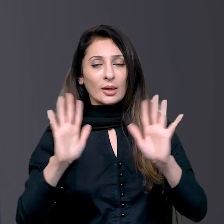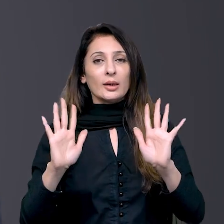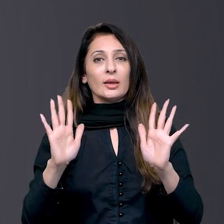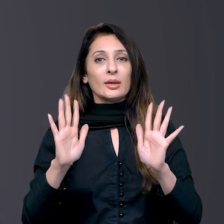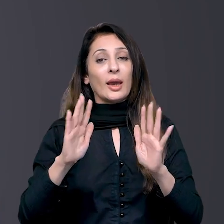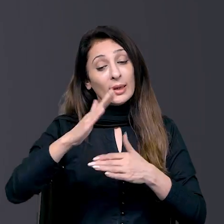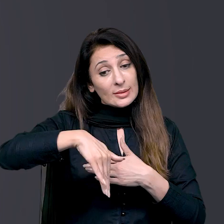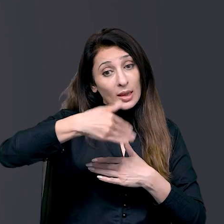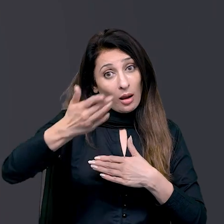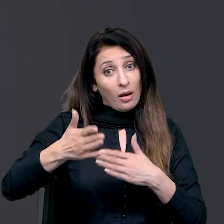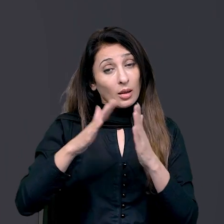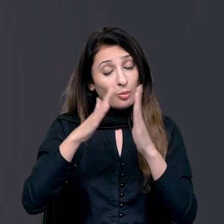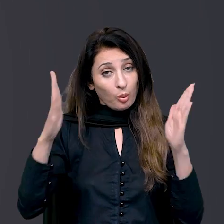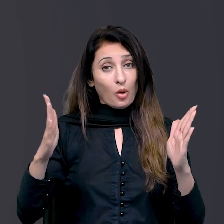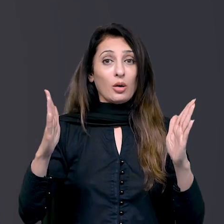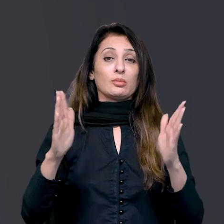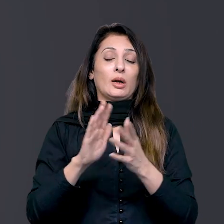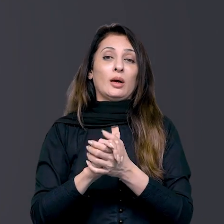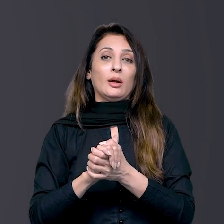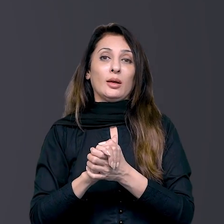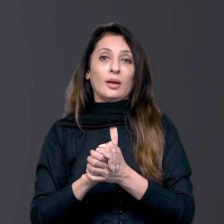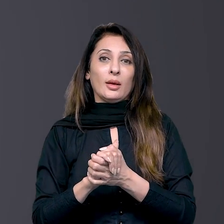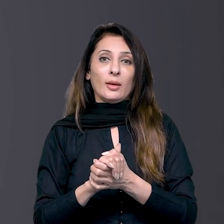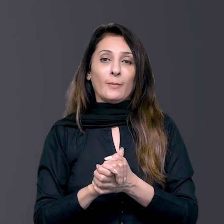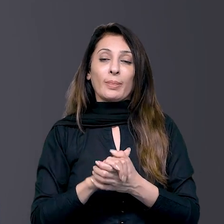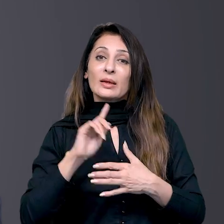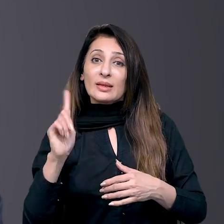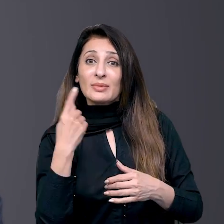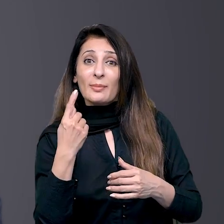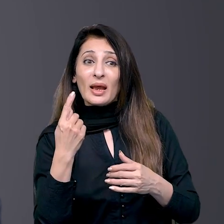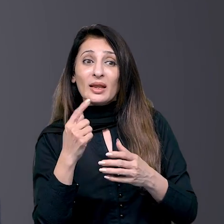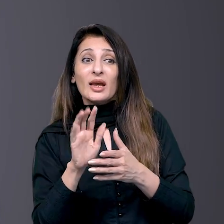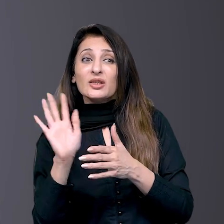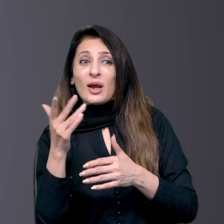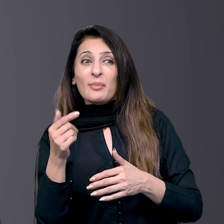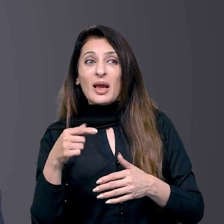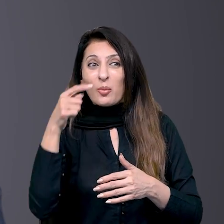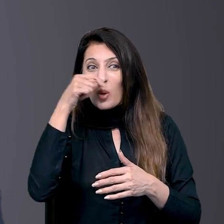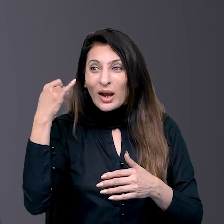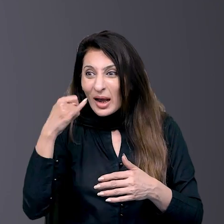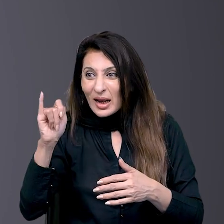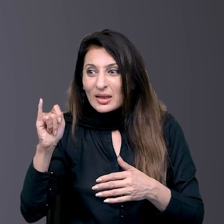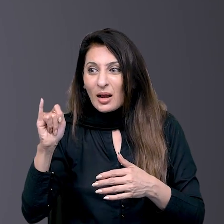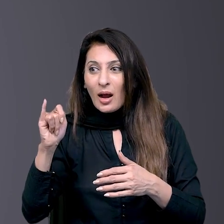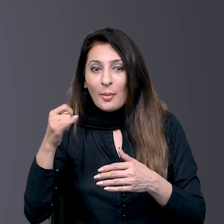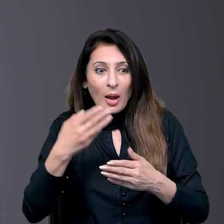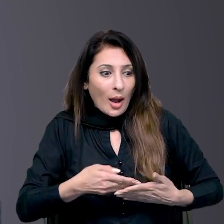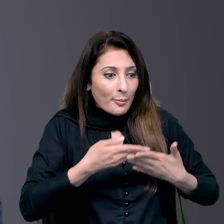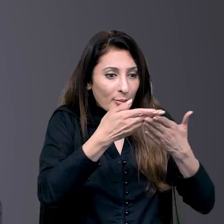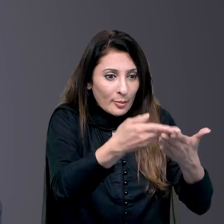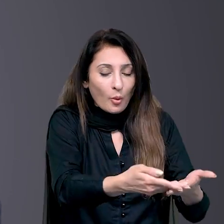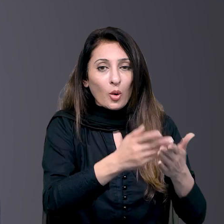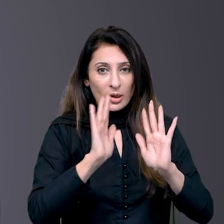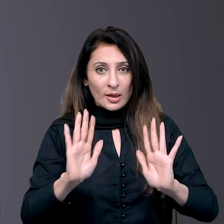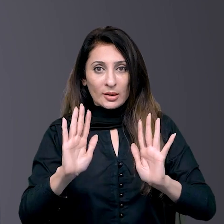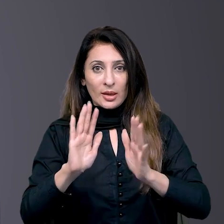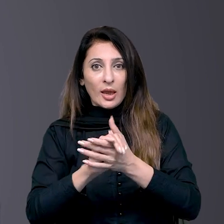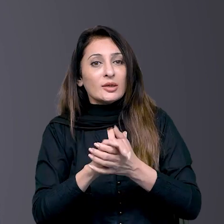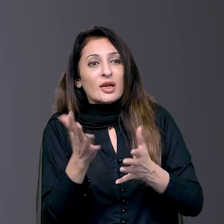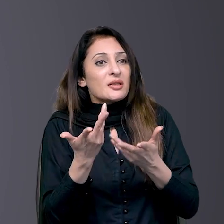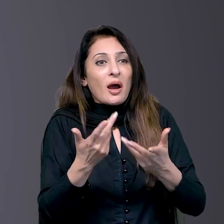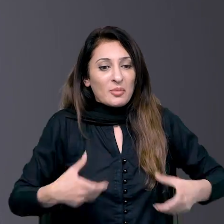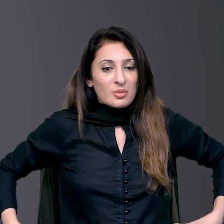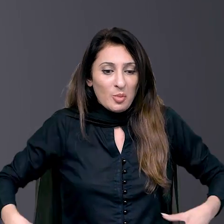Once you report your crime, you obviously either go to your local police station or make a